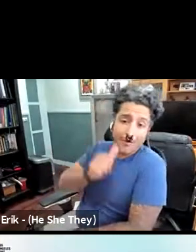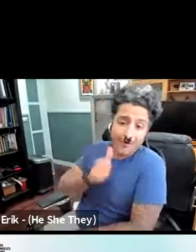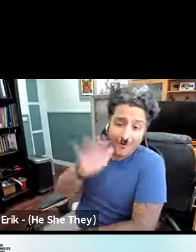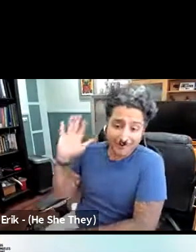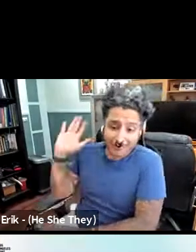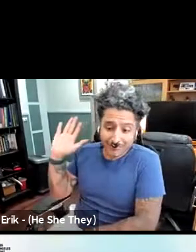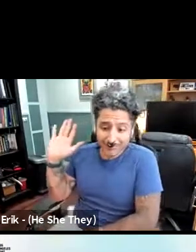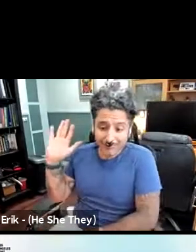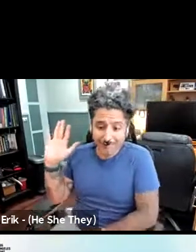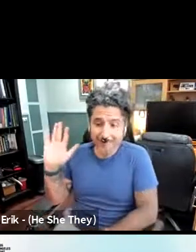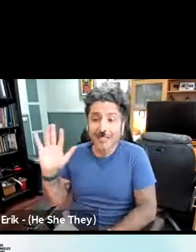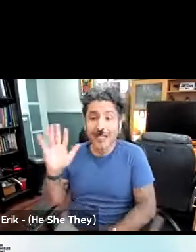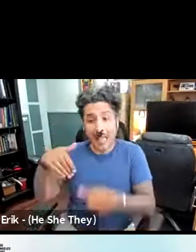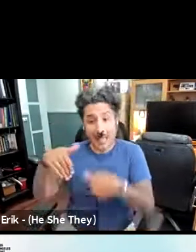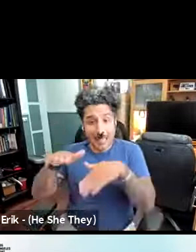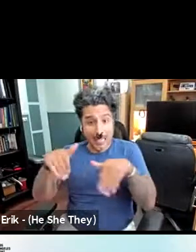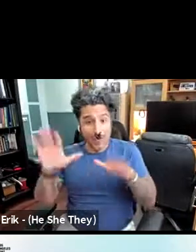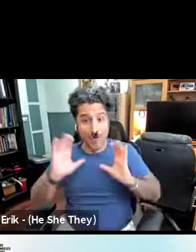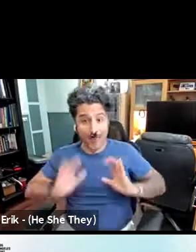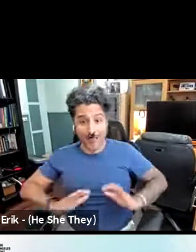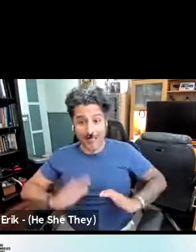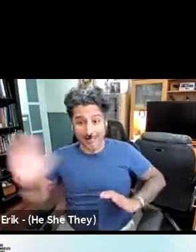Oh, well, girl. Send your clients over here.